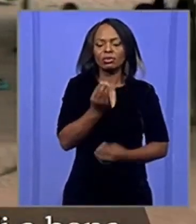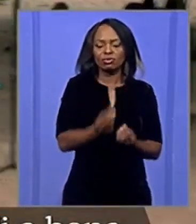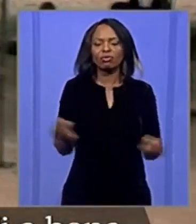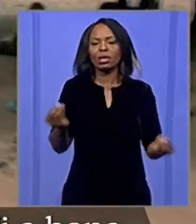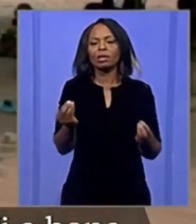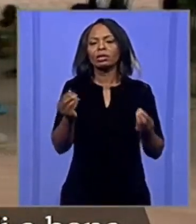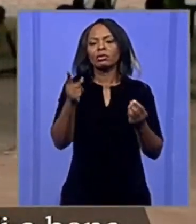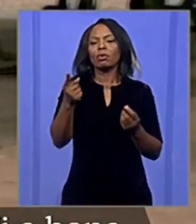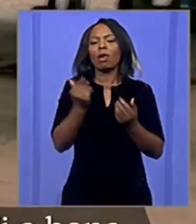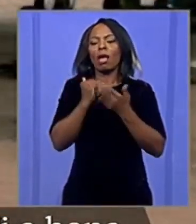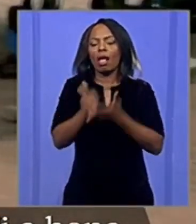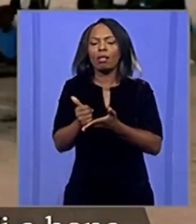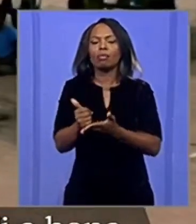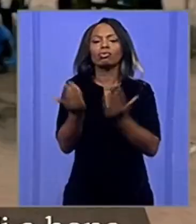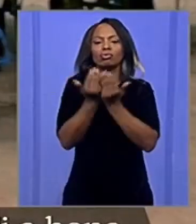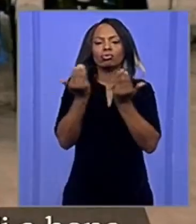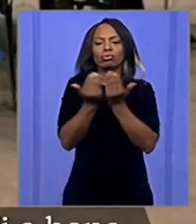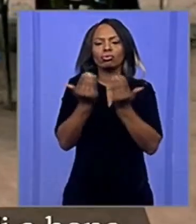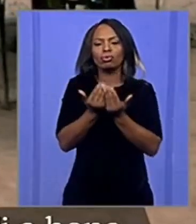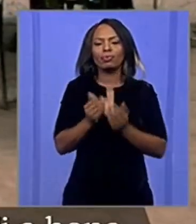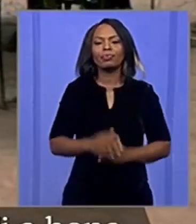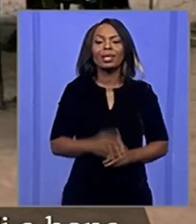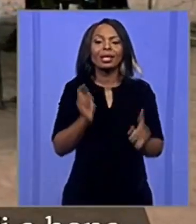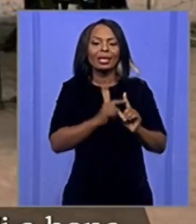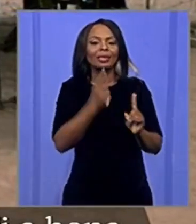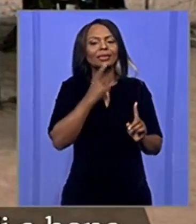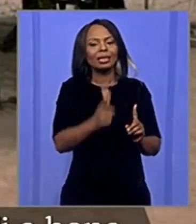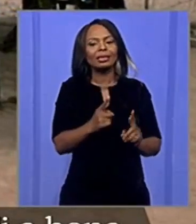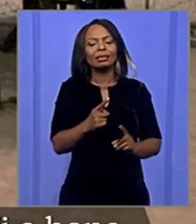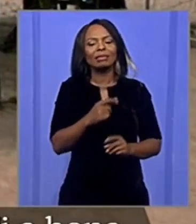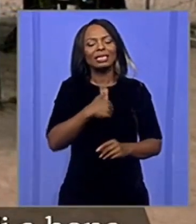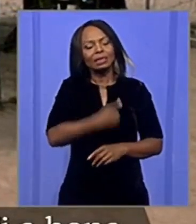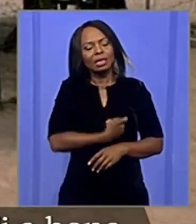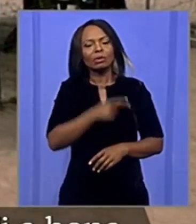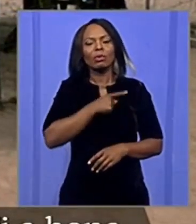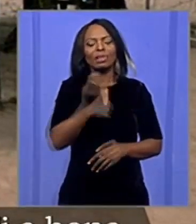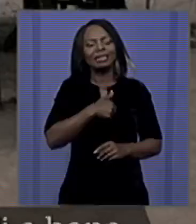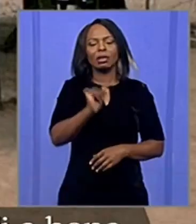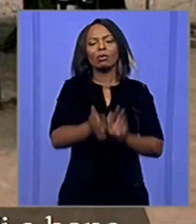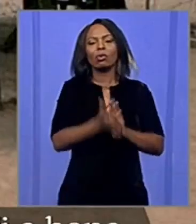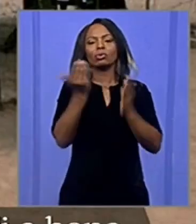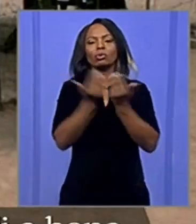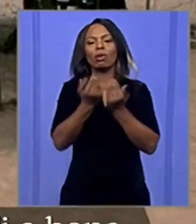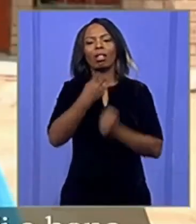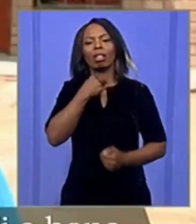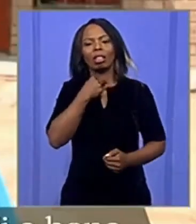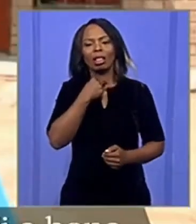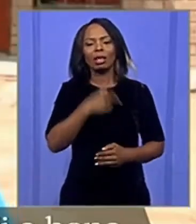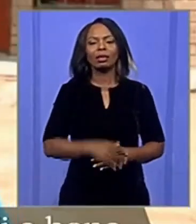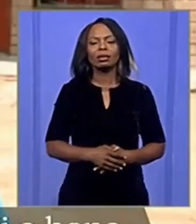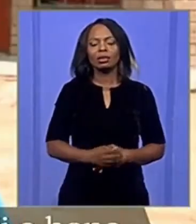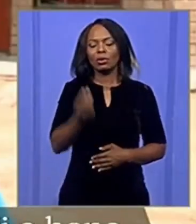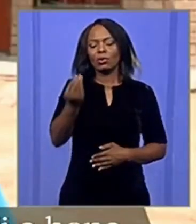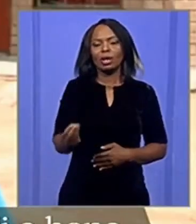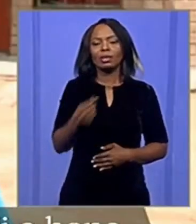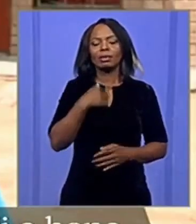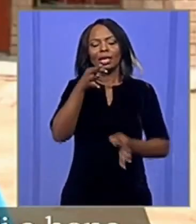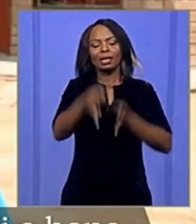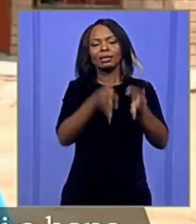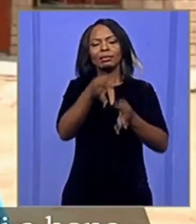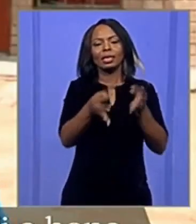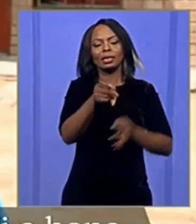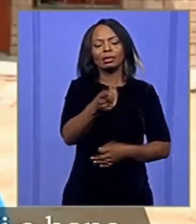ke boya. Koko Ngwepe o re go kwiša bohloko gore ngwana wa gagwe o palela ke go ya sekolong. na e sekolong le ena ngwana o ka mo tlhalosetsa gore ngwana